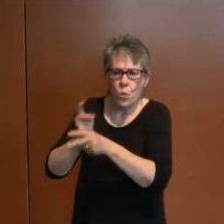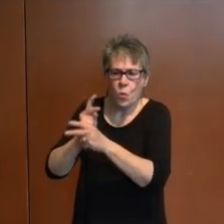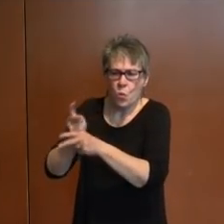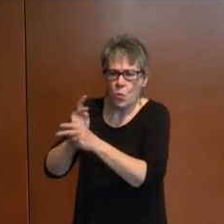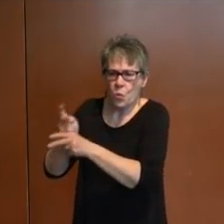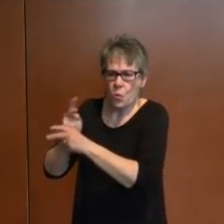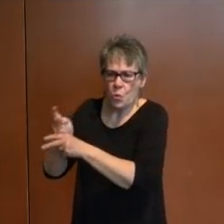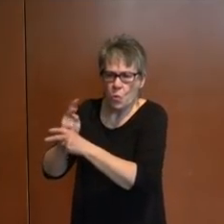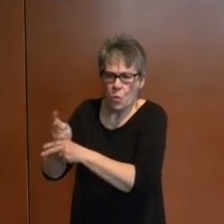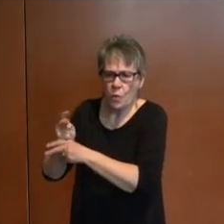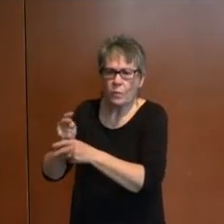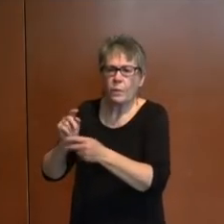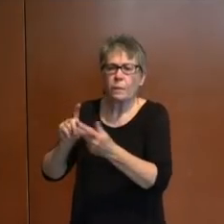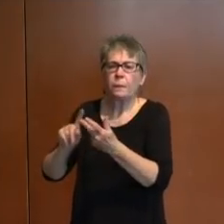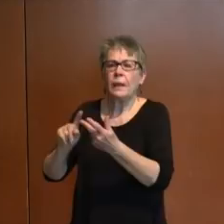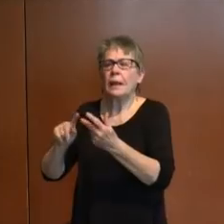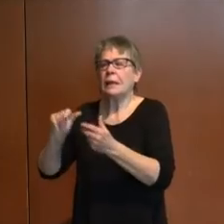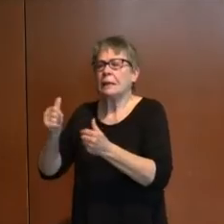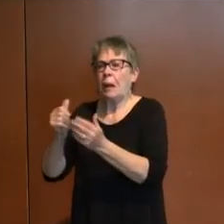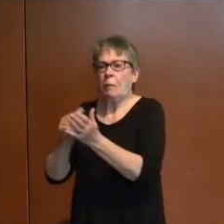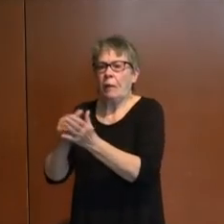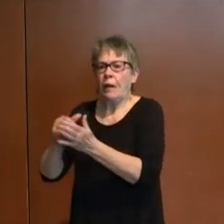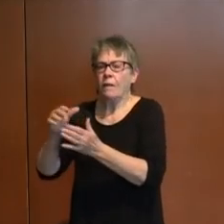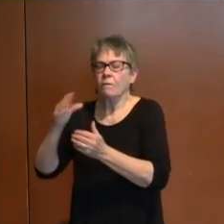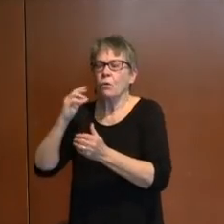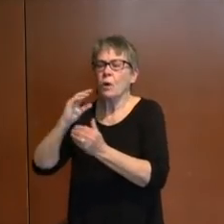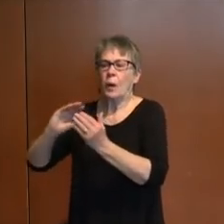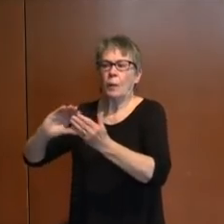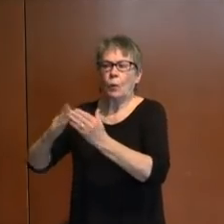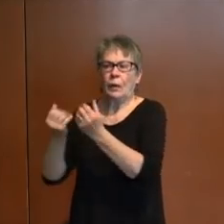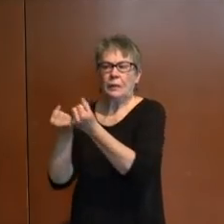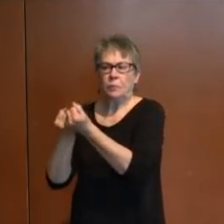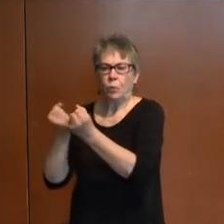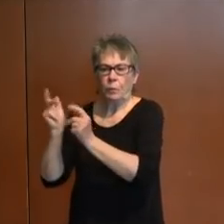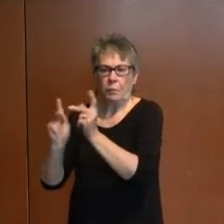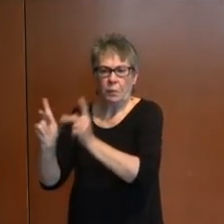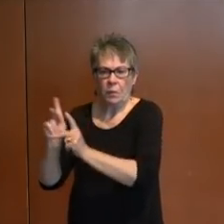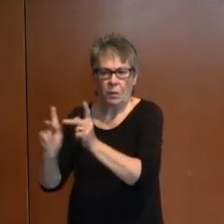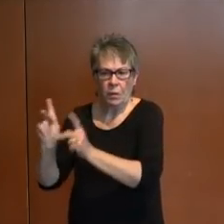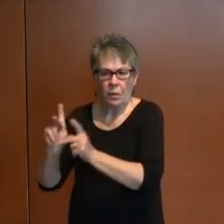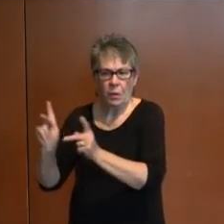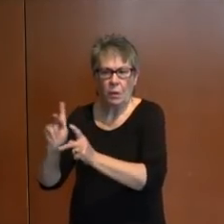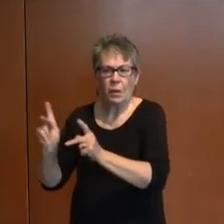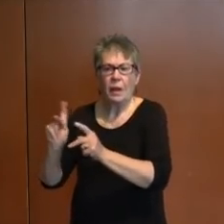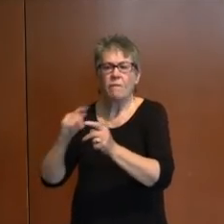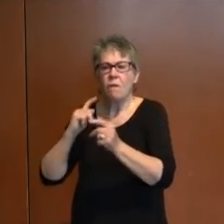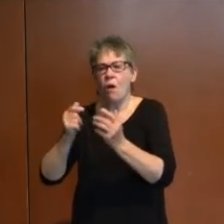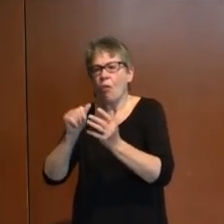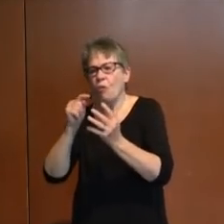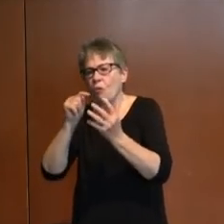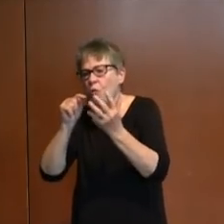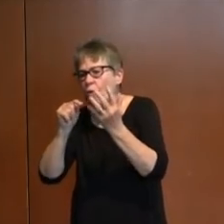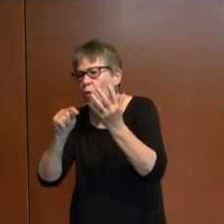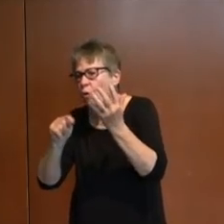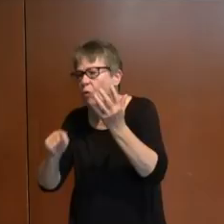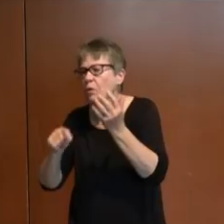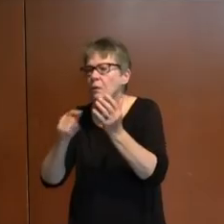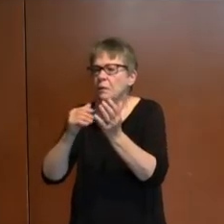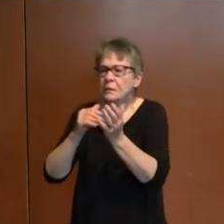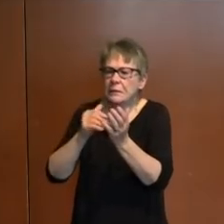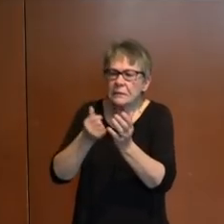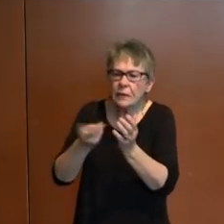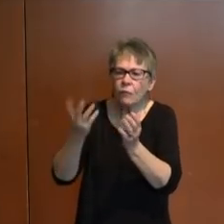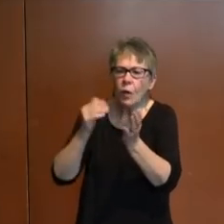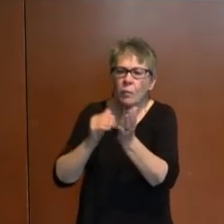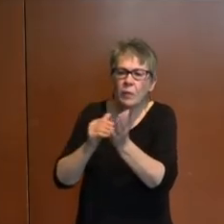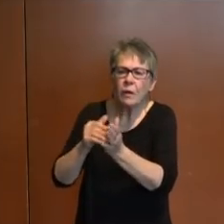lenders, direct financial support for entrepreneurs and other early-stage firms that cannot access traditional